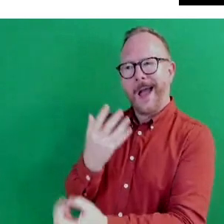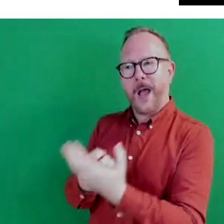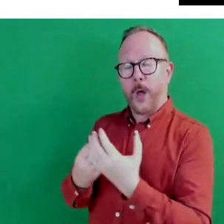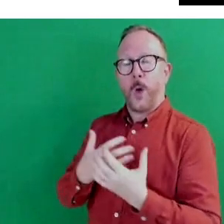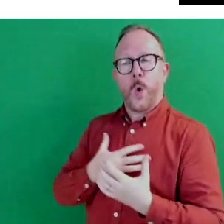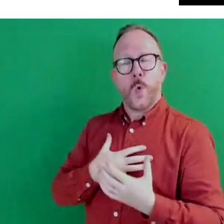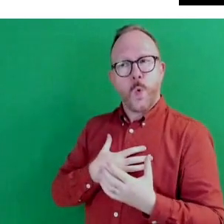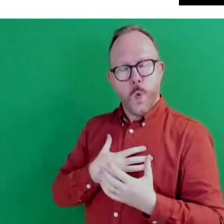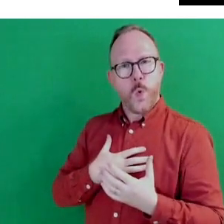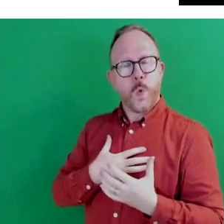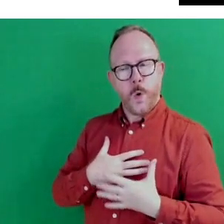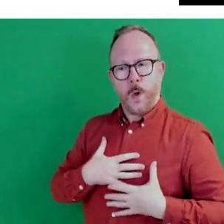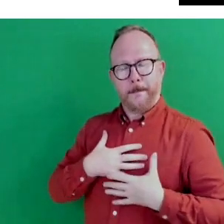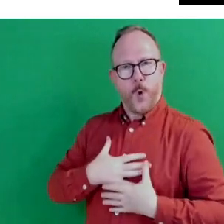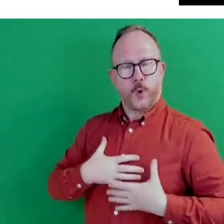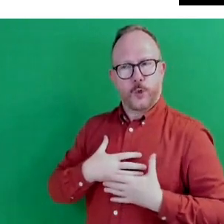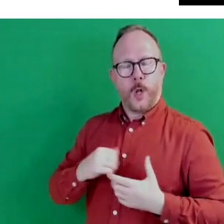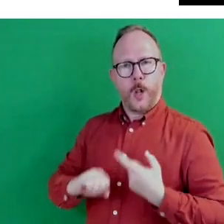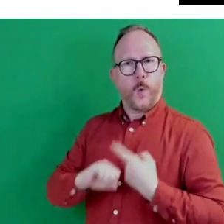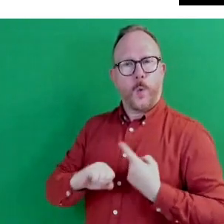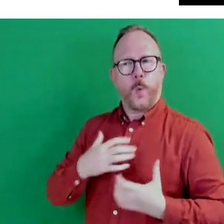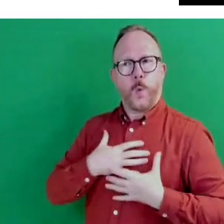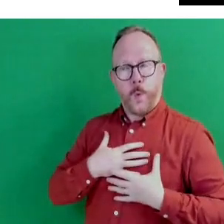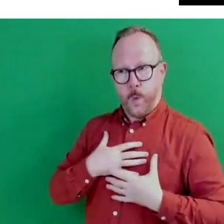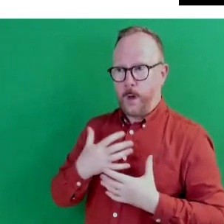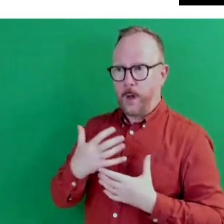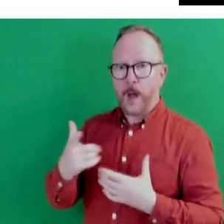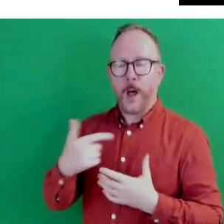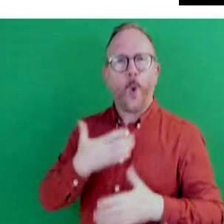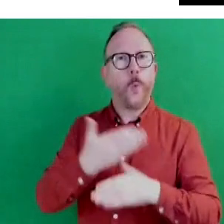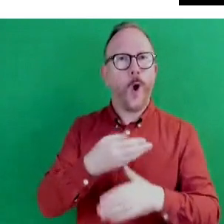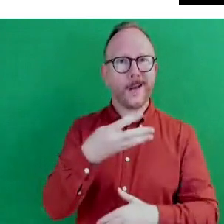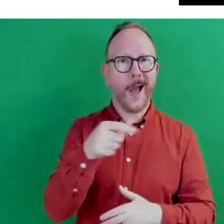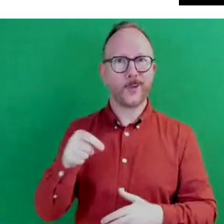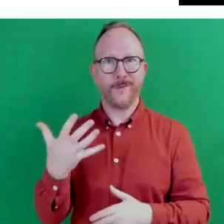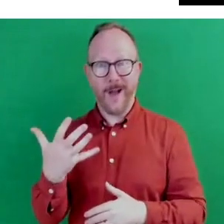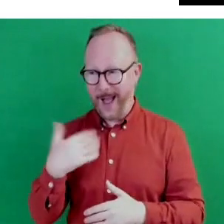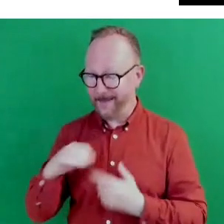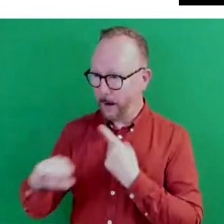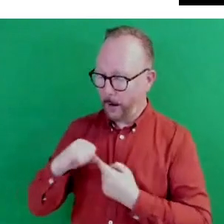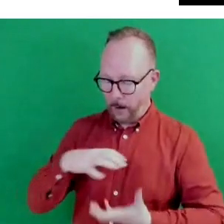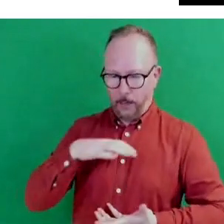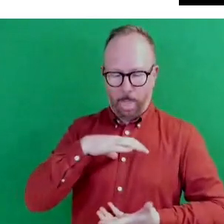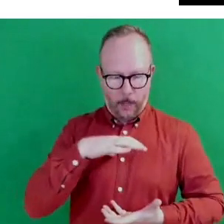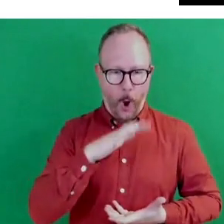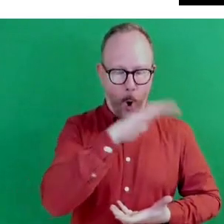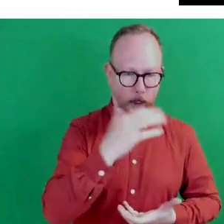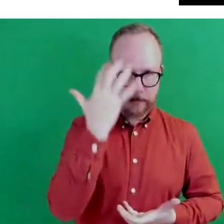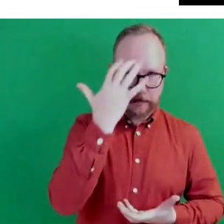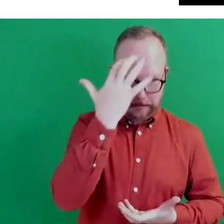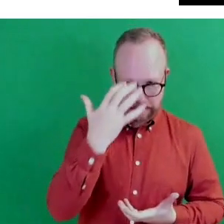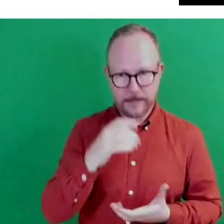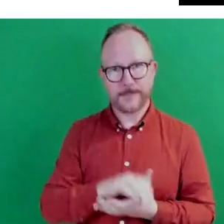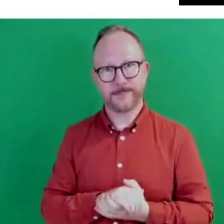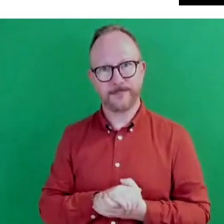off at 5 and you forget about it. Some of the stories really come home with you. So the training year, what I found quite tricky at times